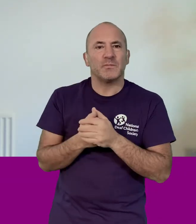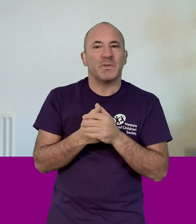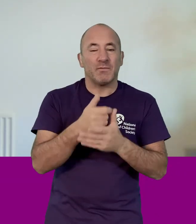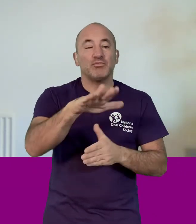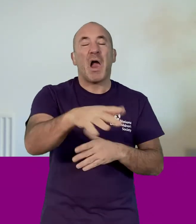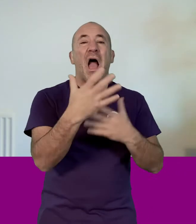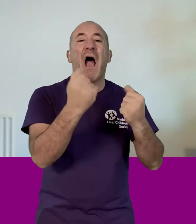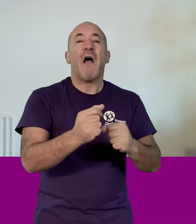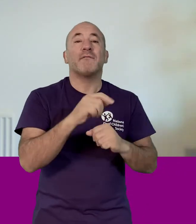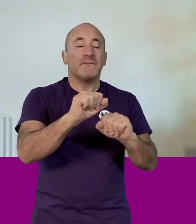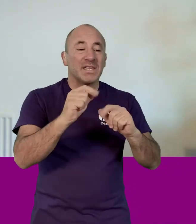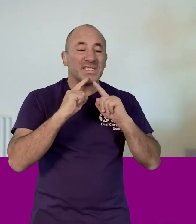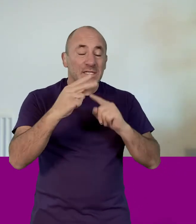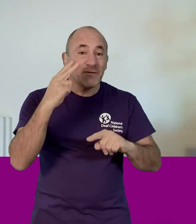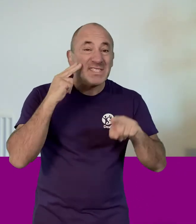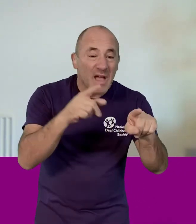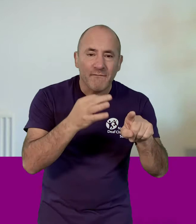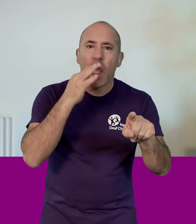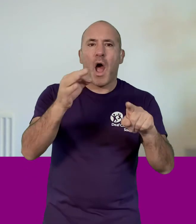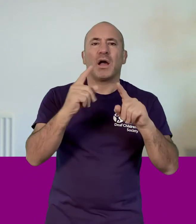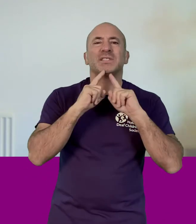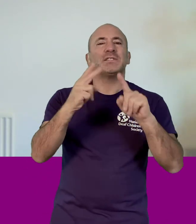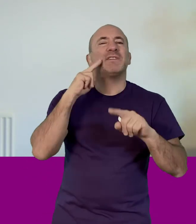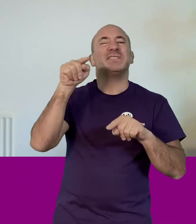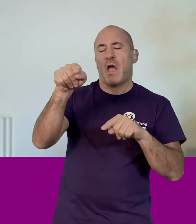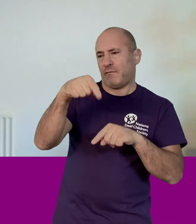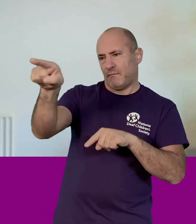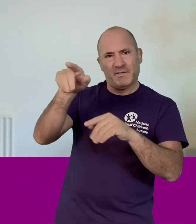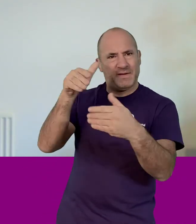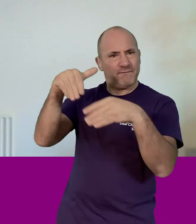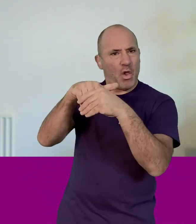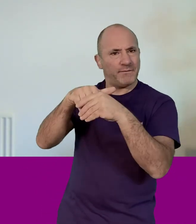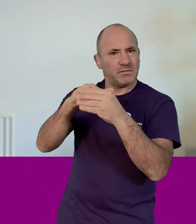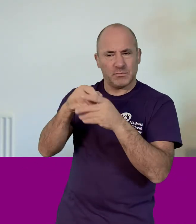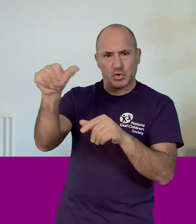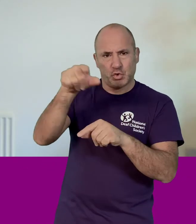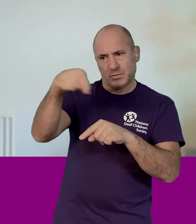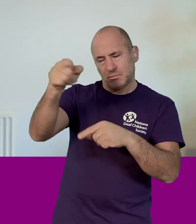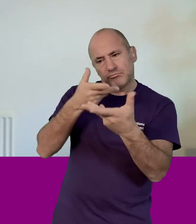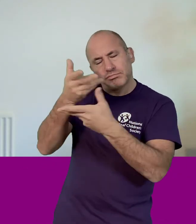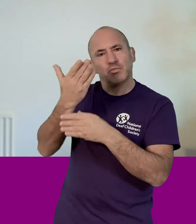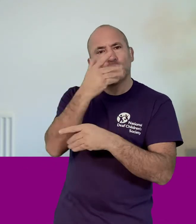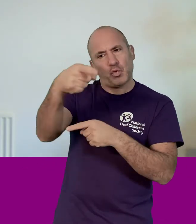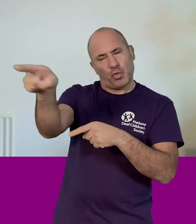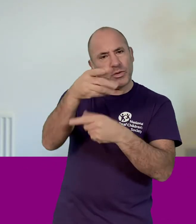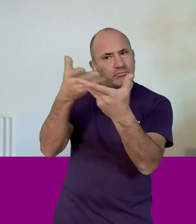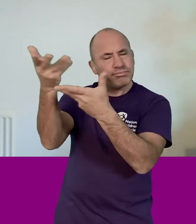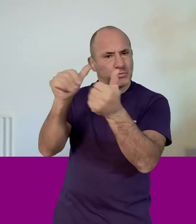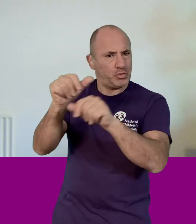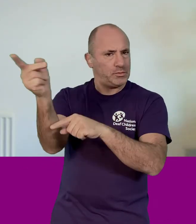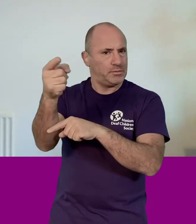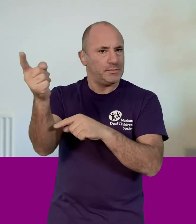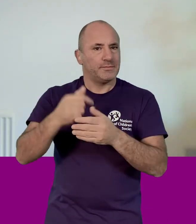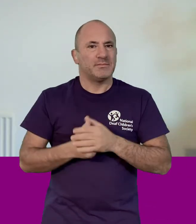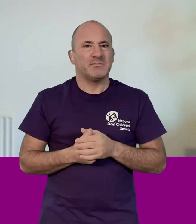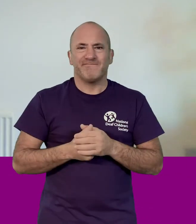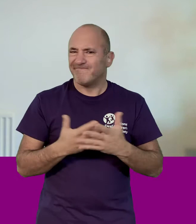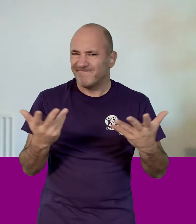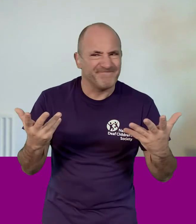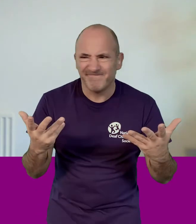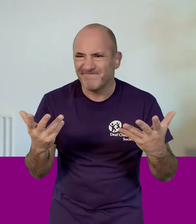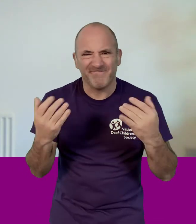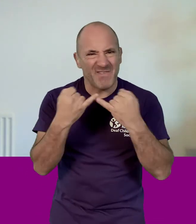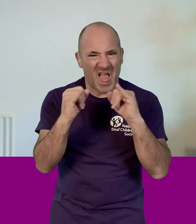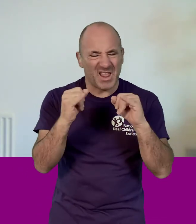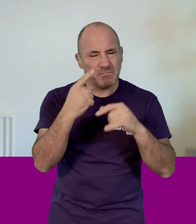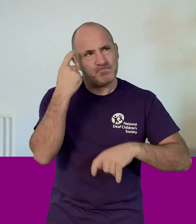need. If your child has one, ask the teacher of the deaf to get involved. They should be raising these issues with the school. If